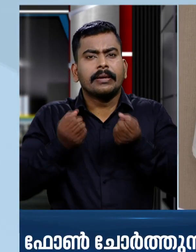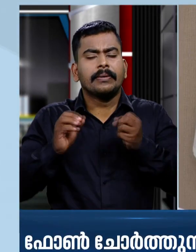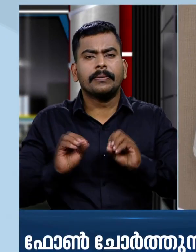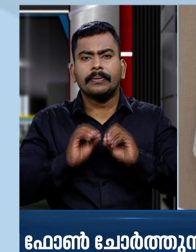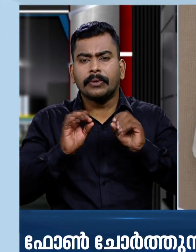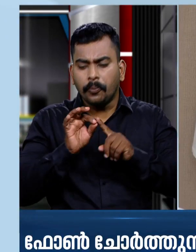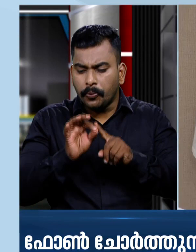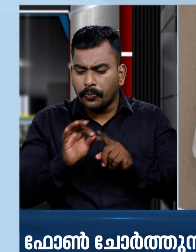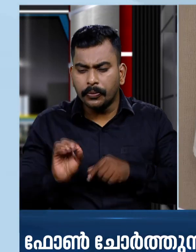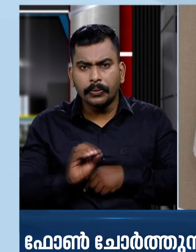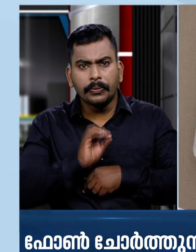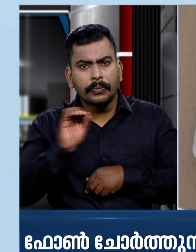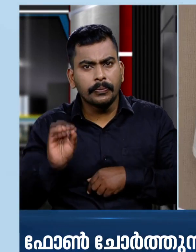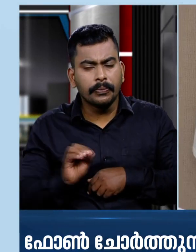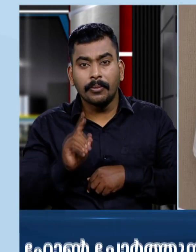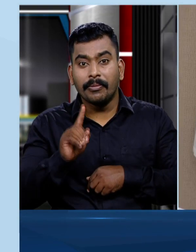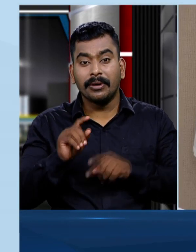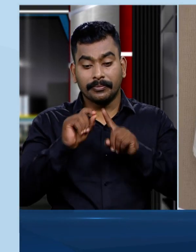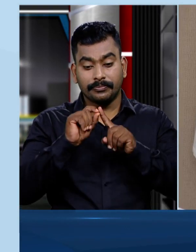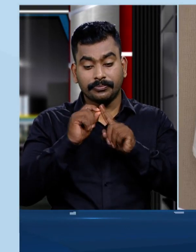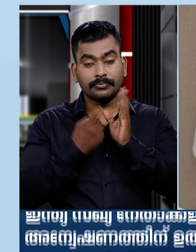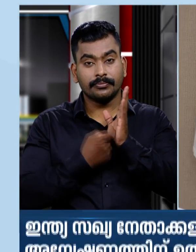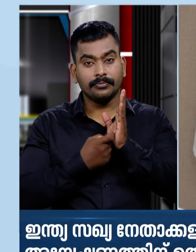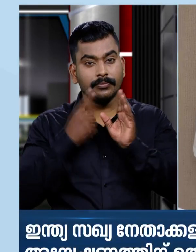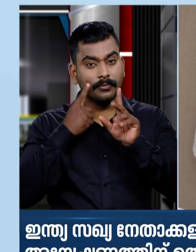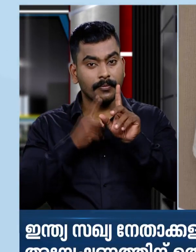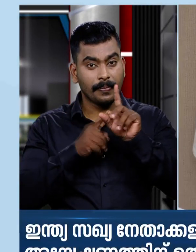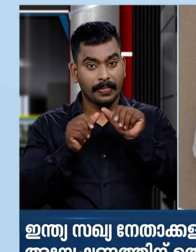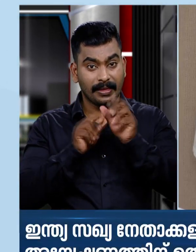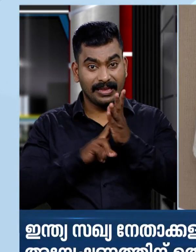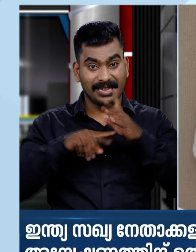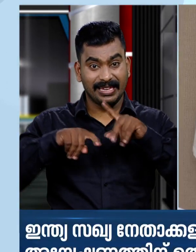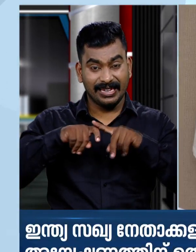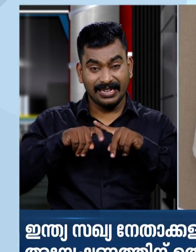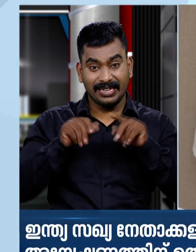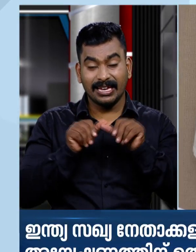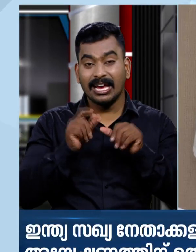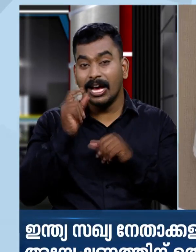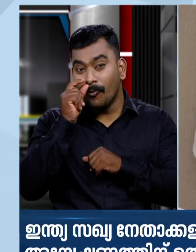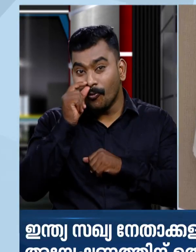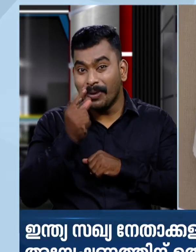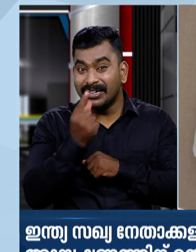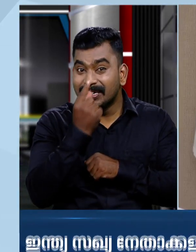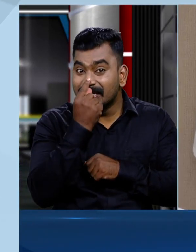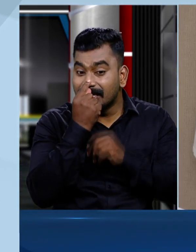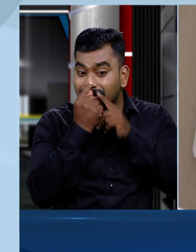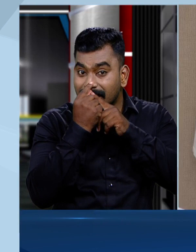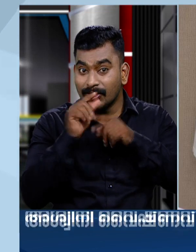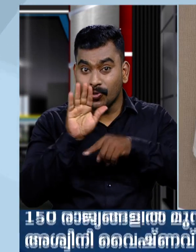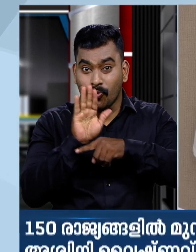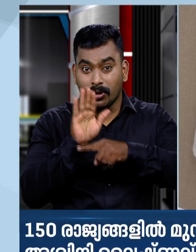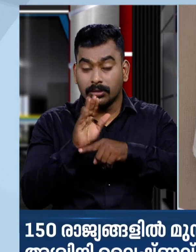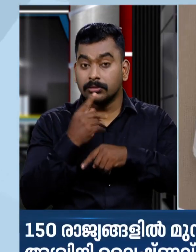Including Ms Priyanka Gandhi Vadra, she said that her two children's phones were hacked.